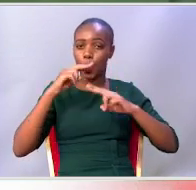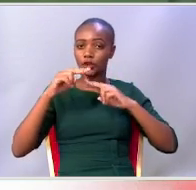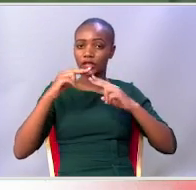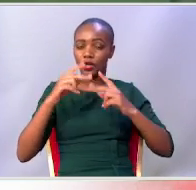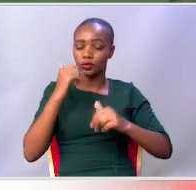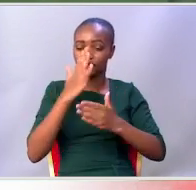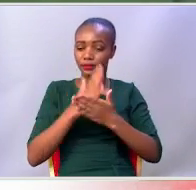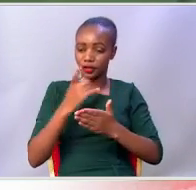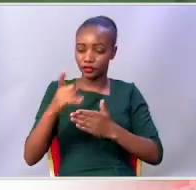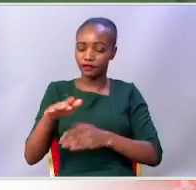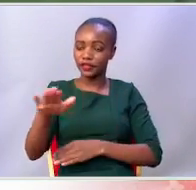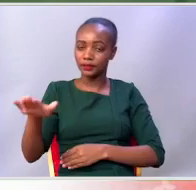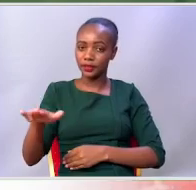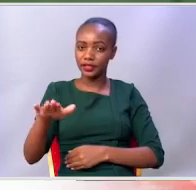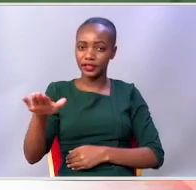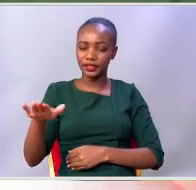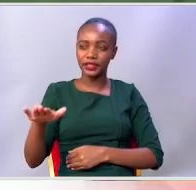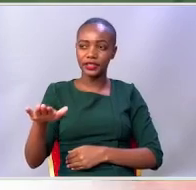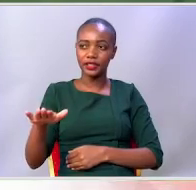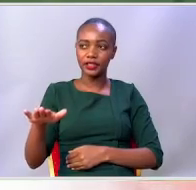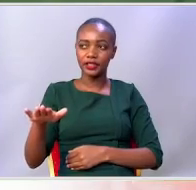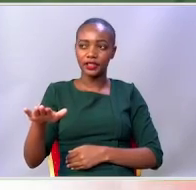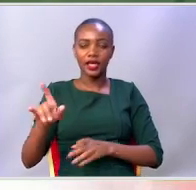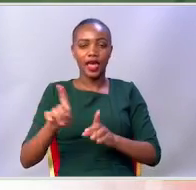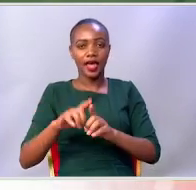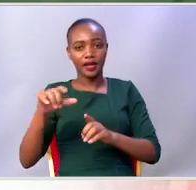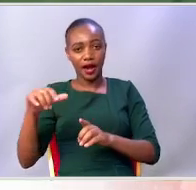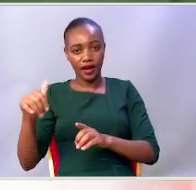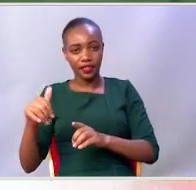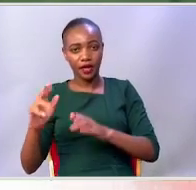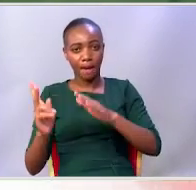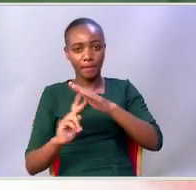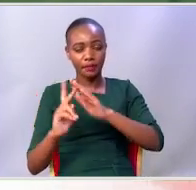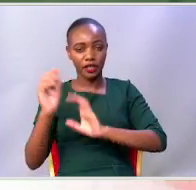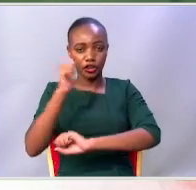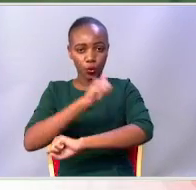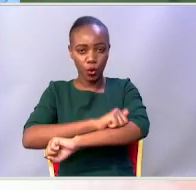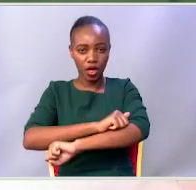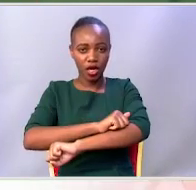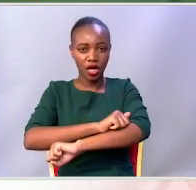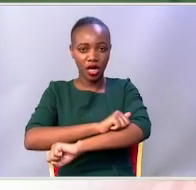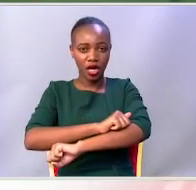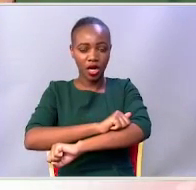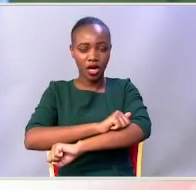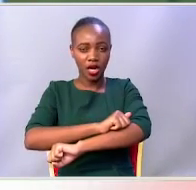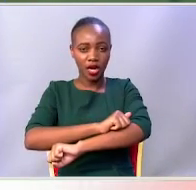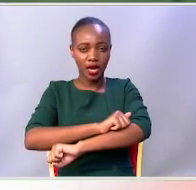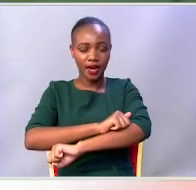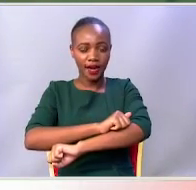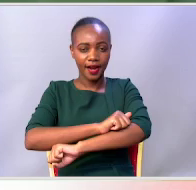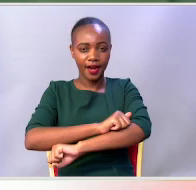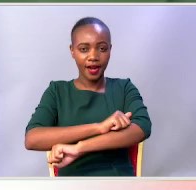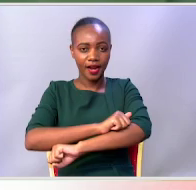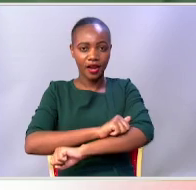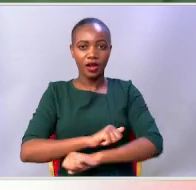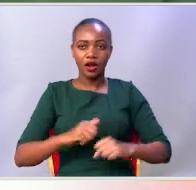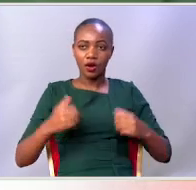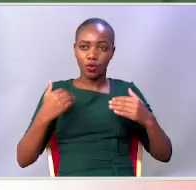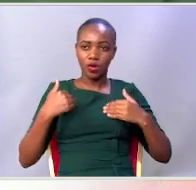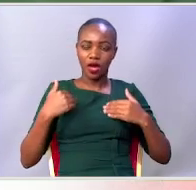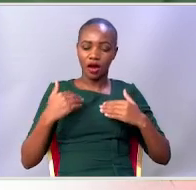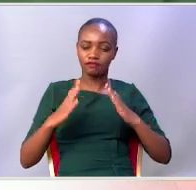ground, in Langata Primary School, there are torture